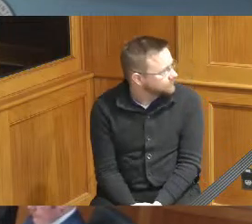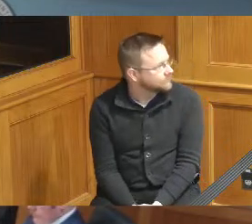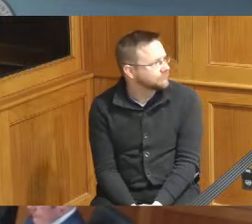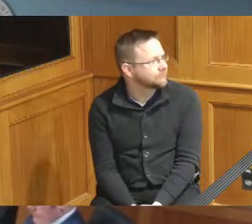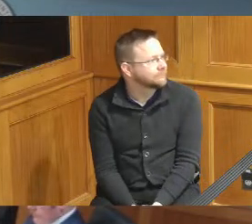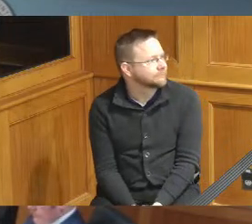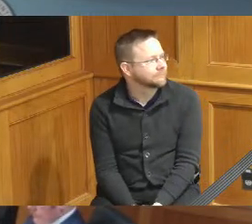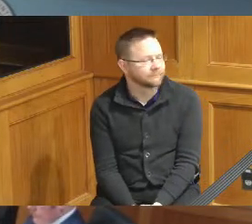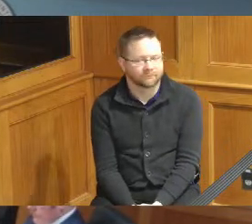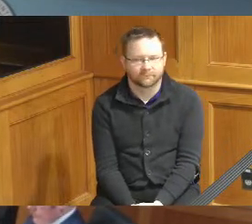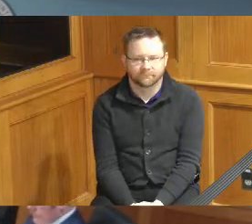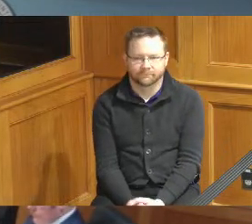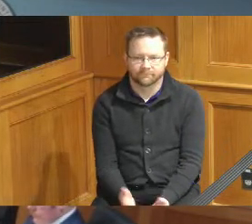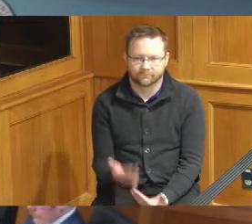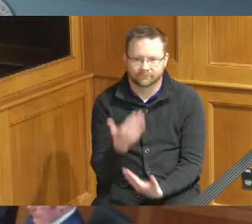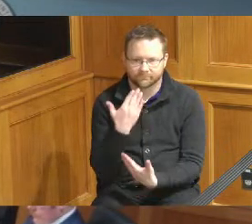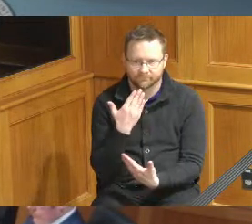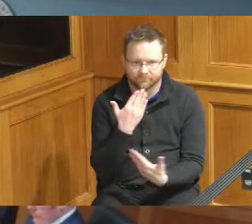Thank you.